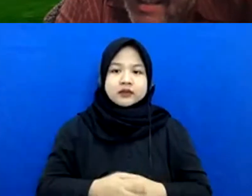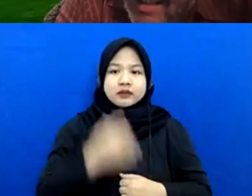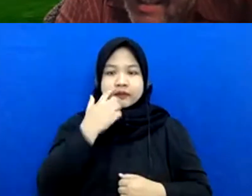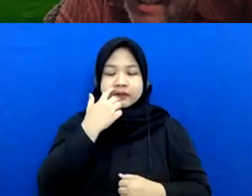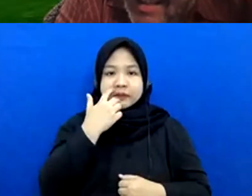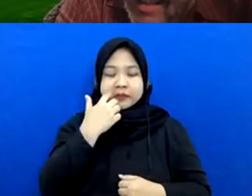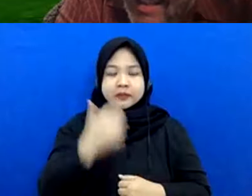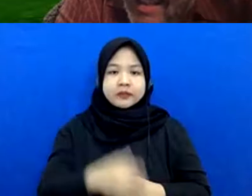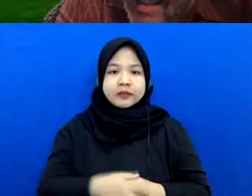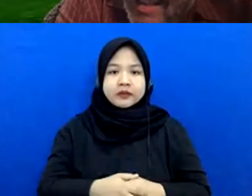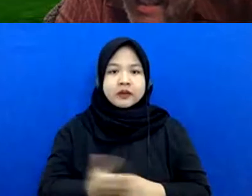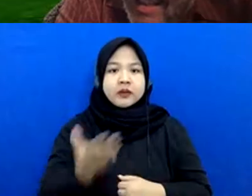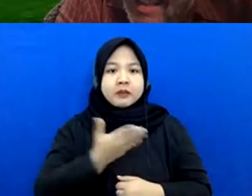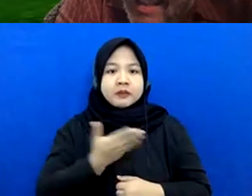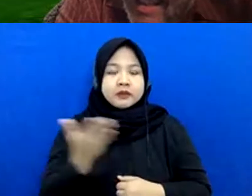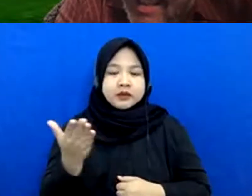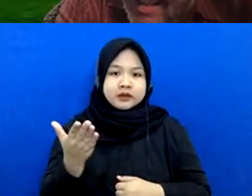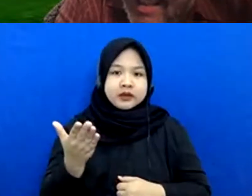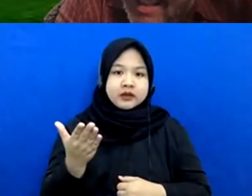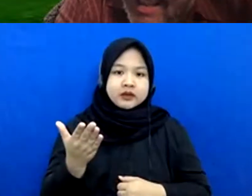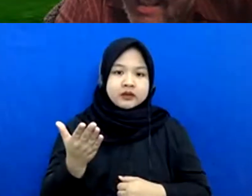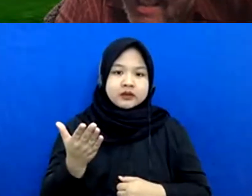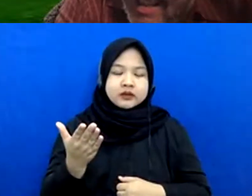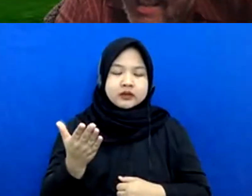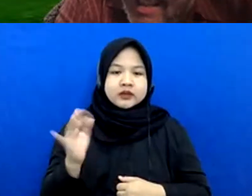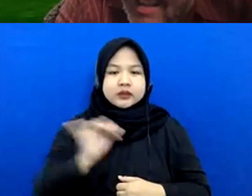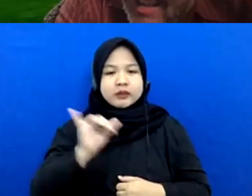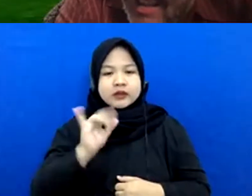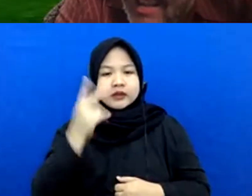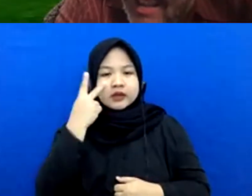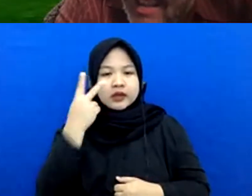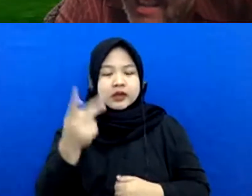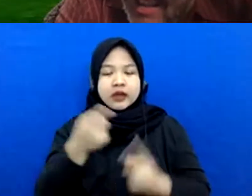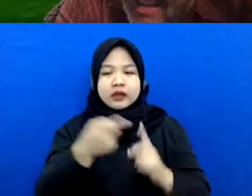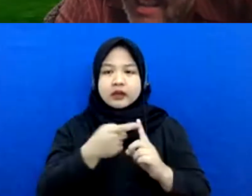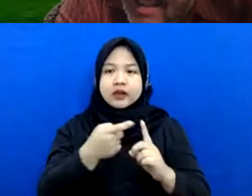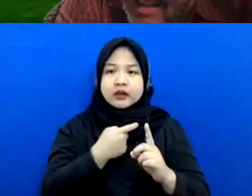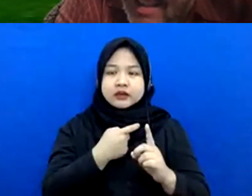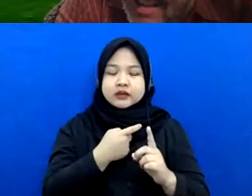They tend to look from the